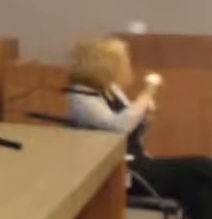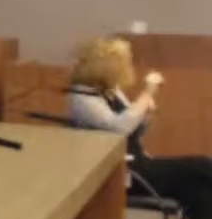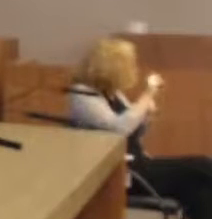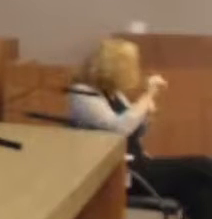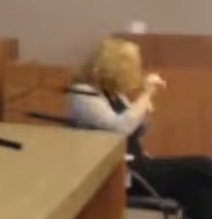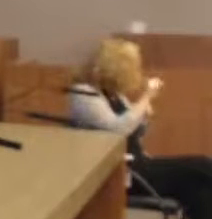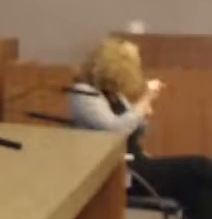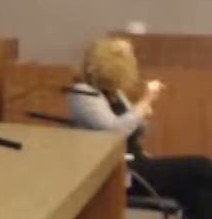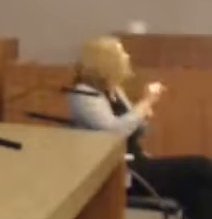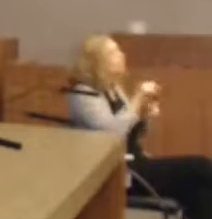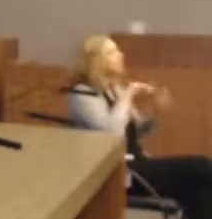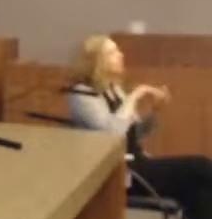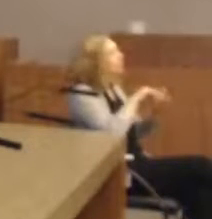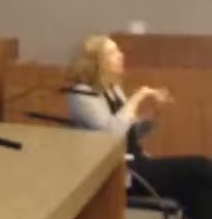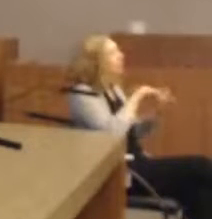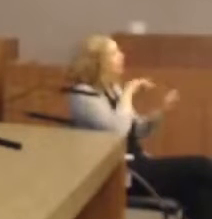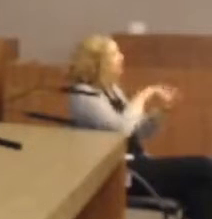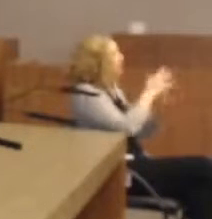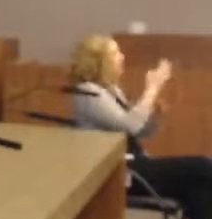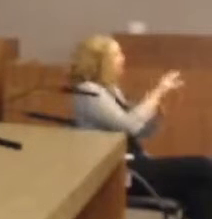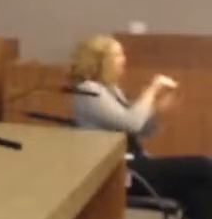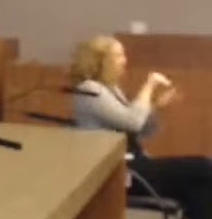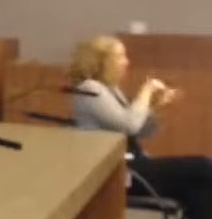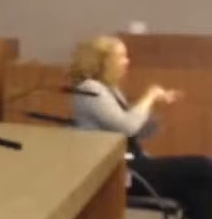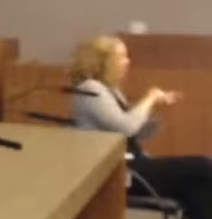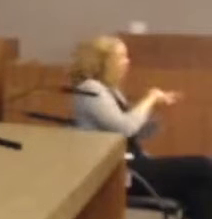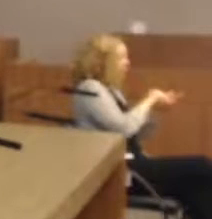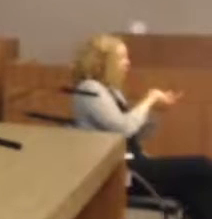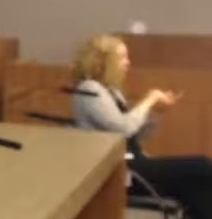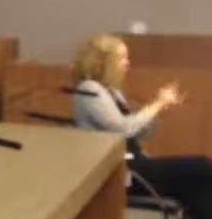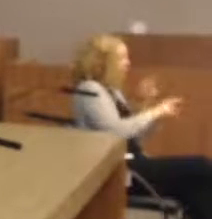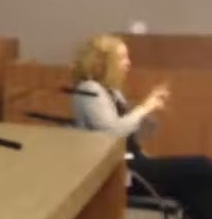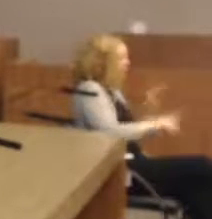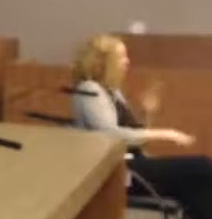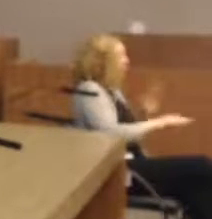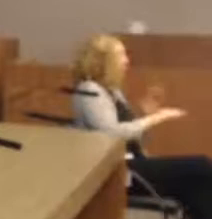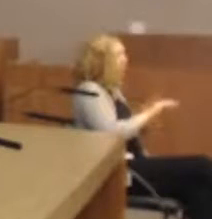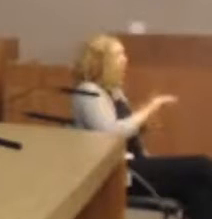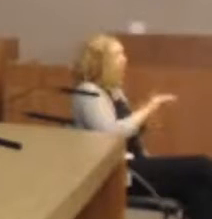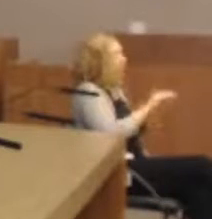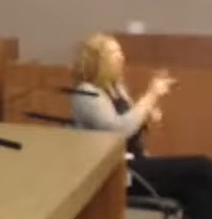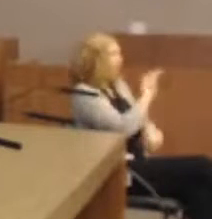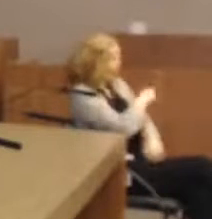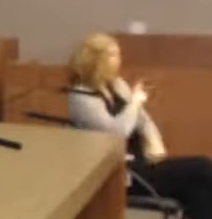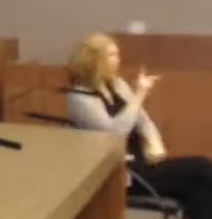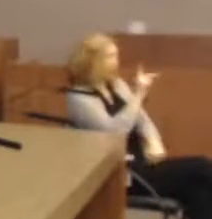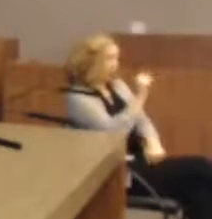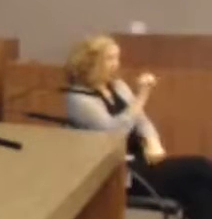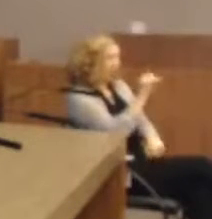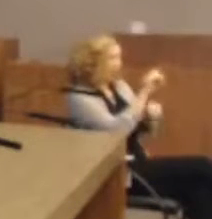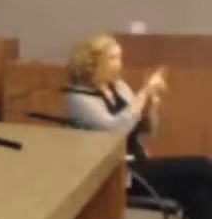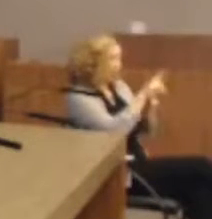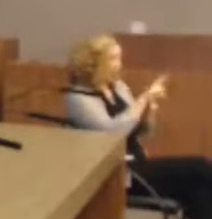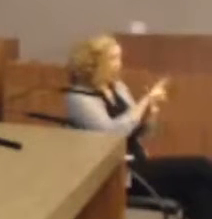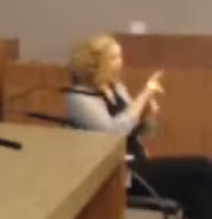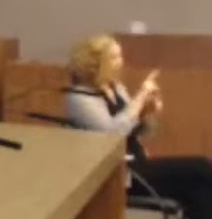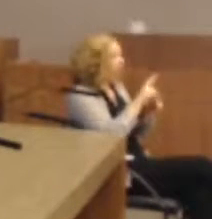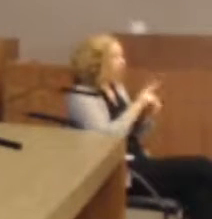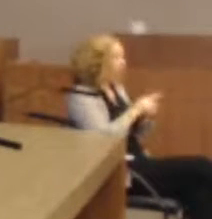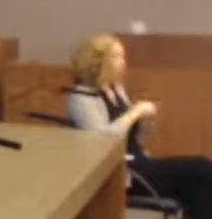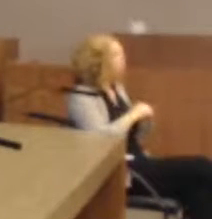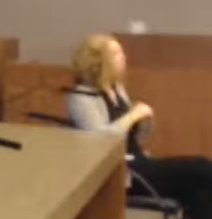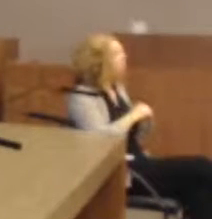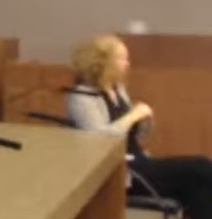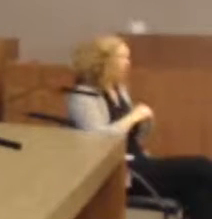studied 17,000 people who were accessing Kaiser services and found that people who had what they call adverse childhood experiences